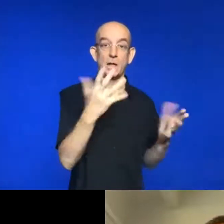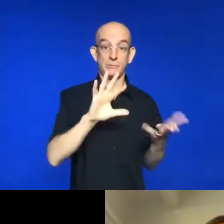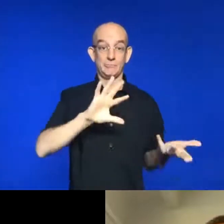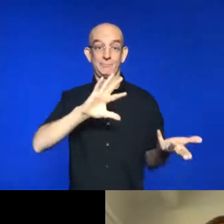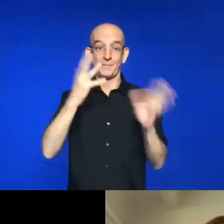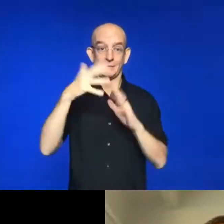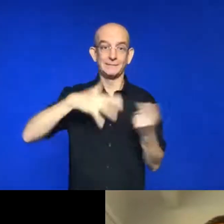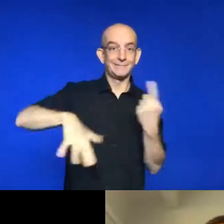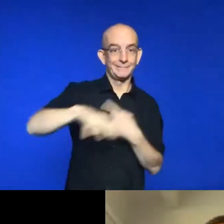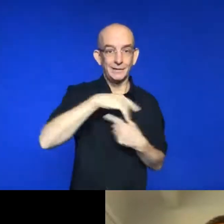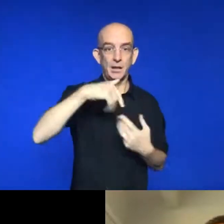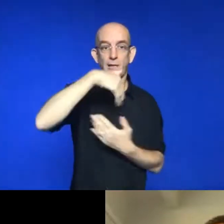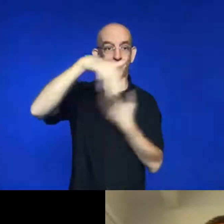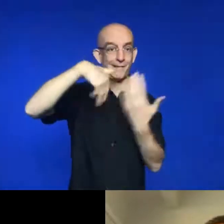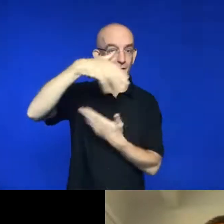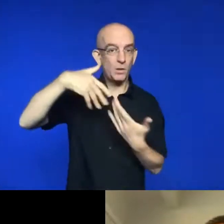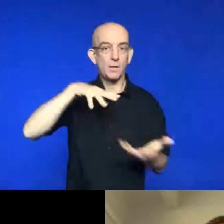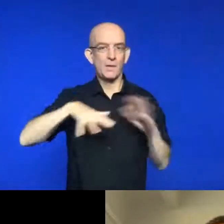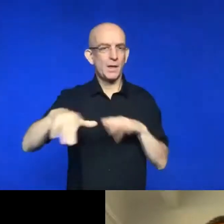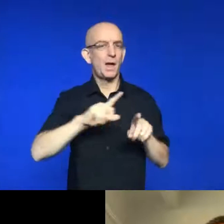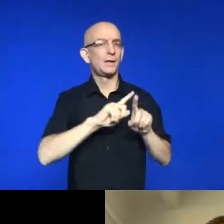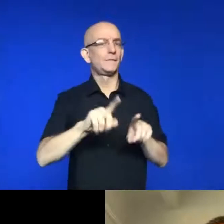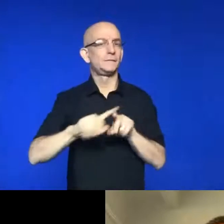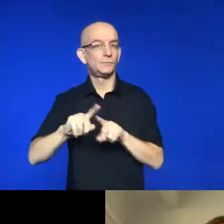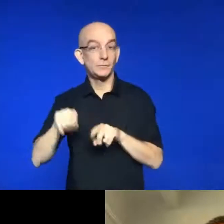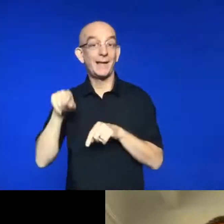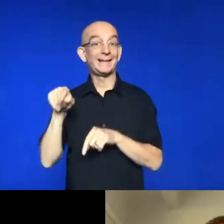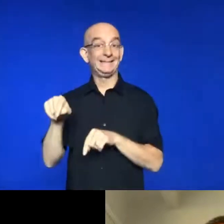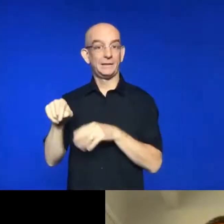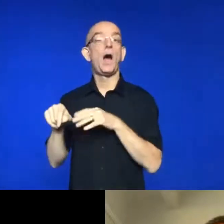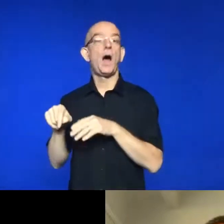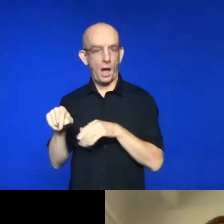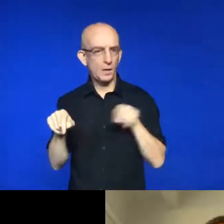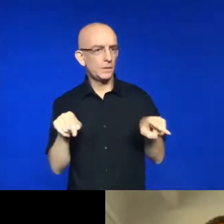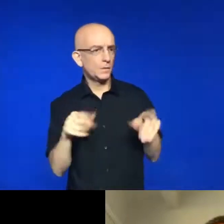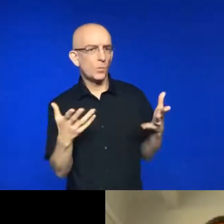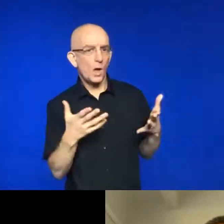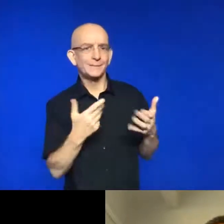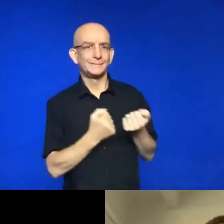extremely important is that having good disability registry can really help you cost